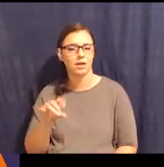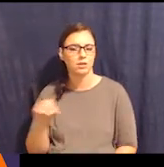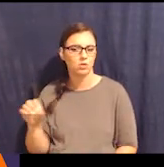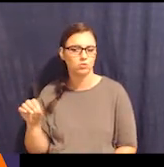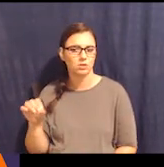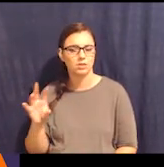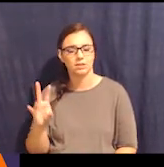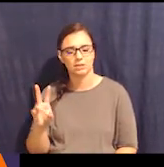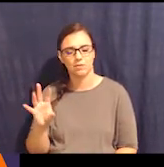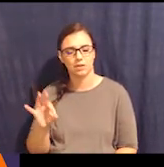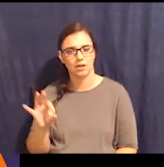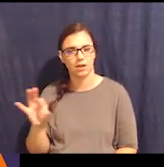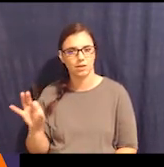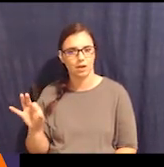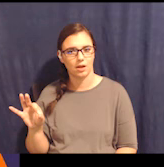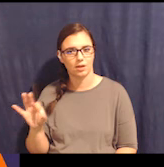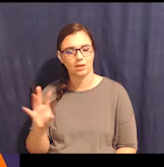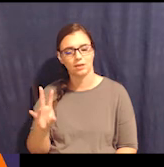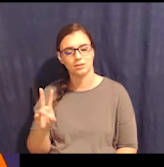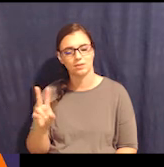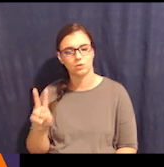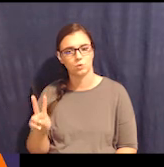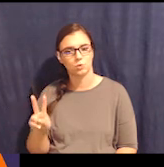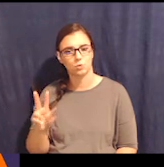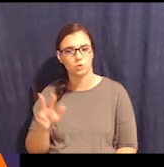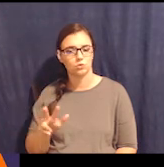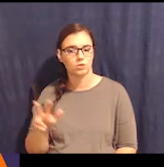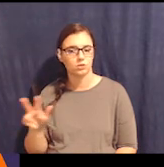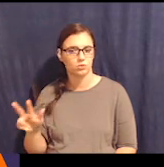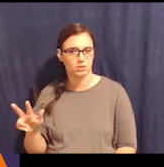1-800-799-7233. They have a separate TTY line at